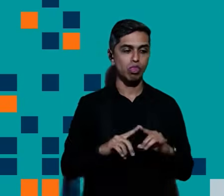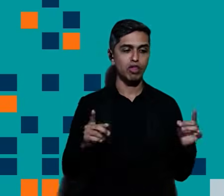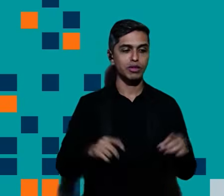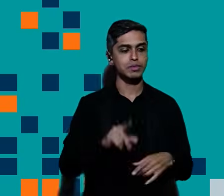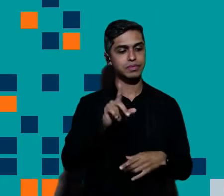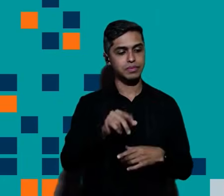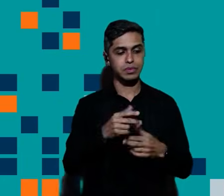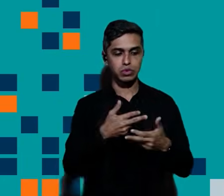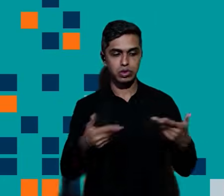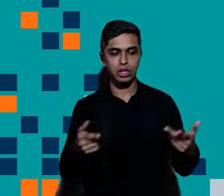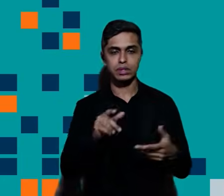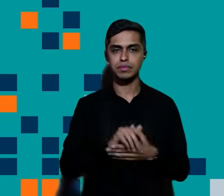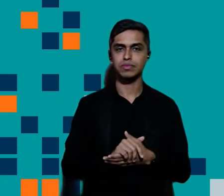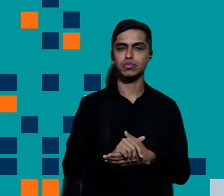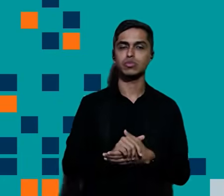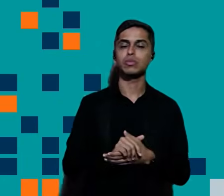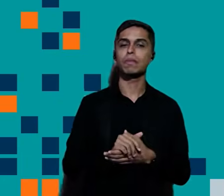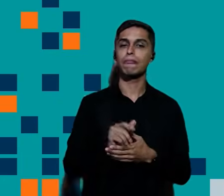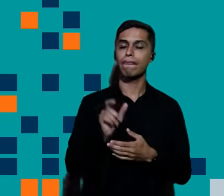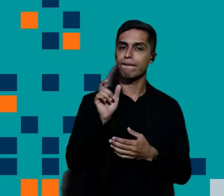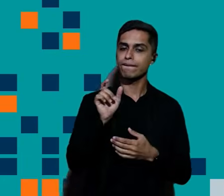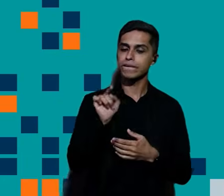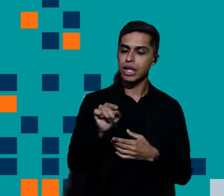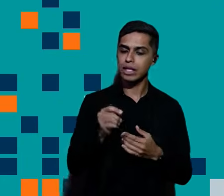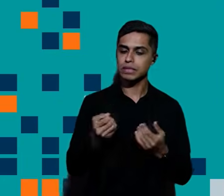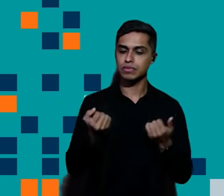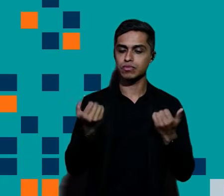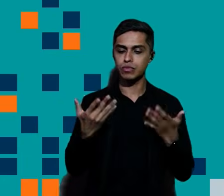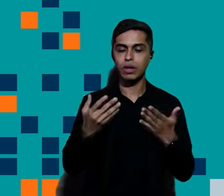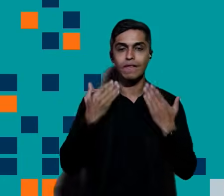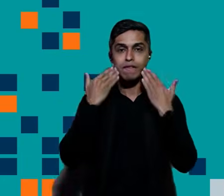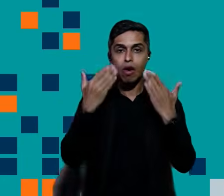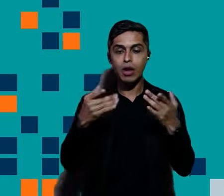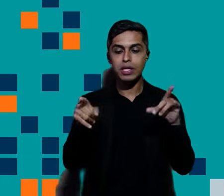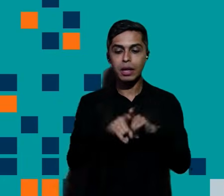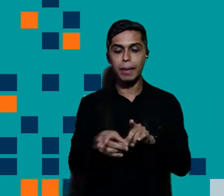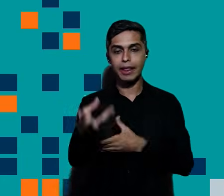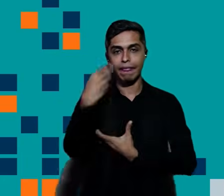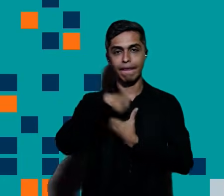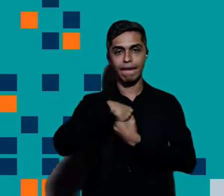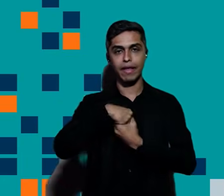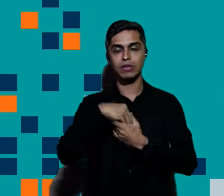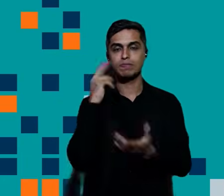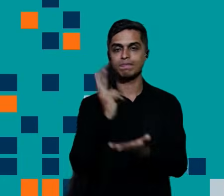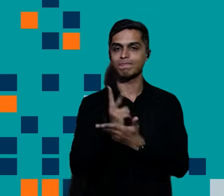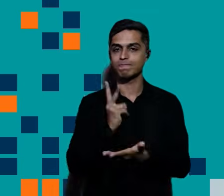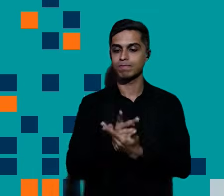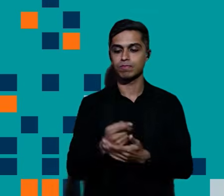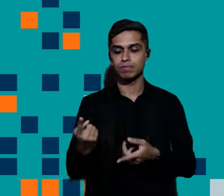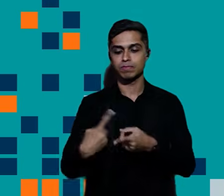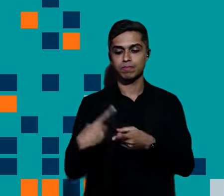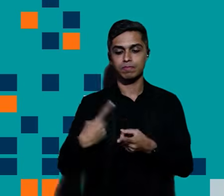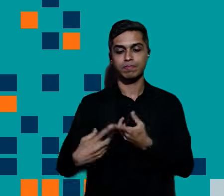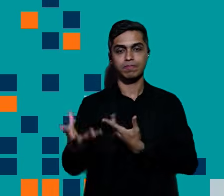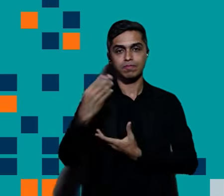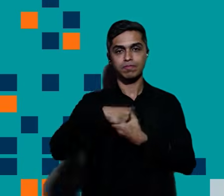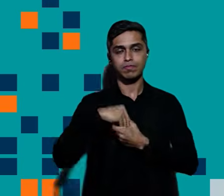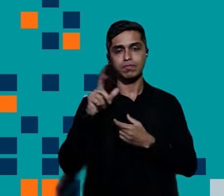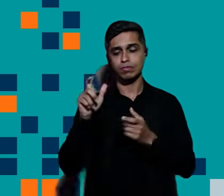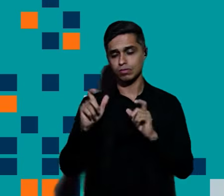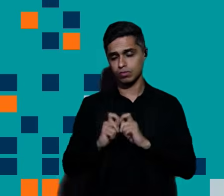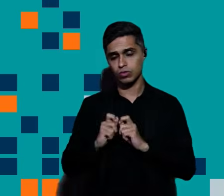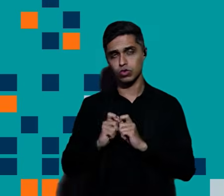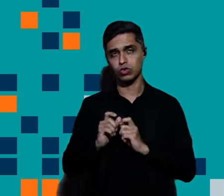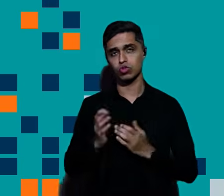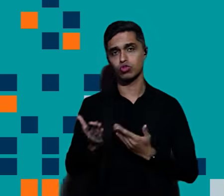is what it does on the inside of the building. Because when you're inside the building as a young student, there's a feeling that you're living